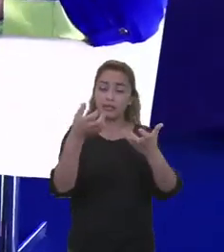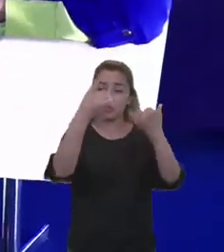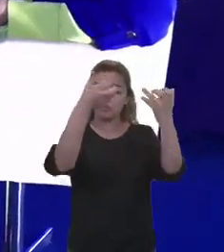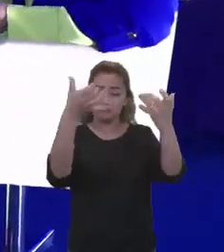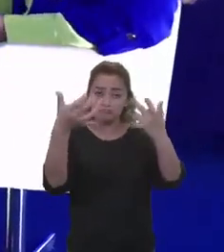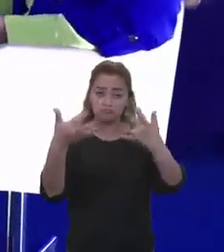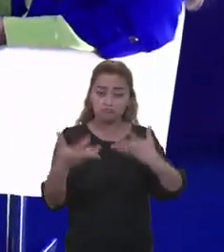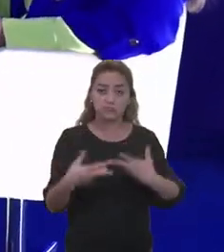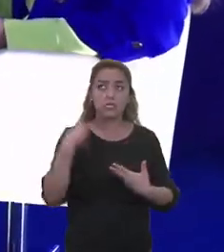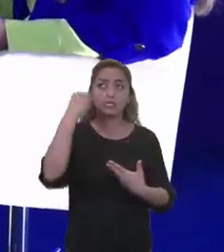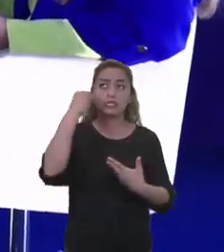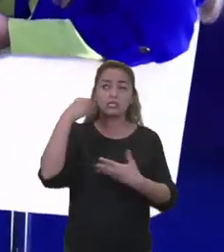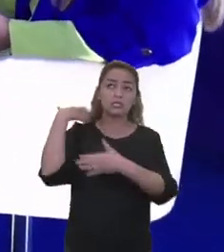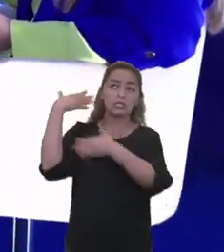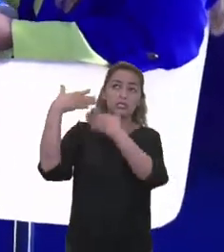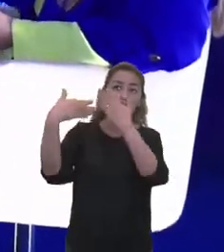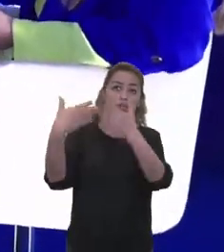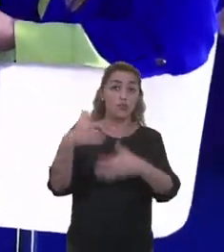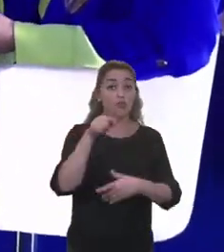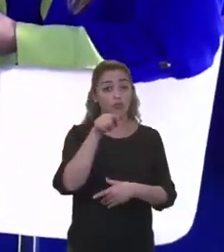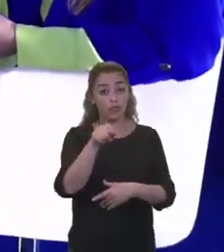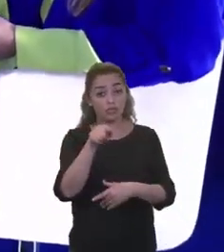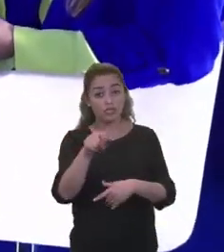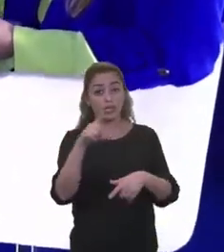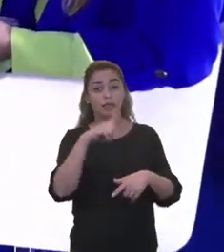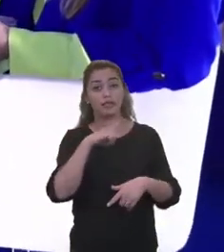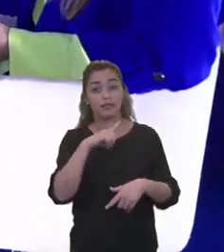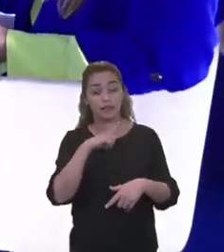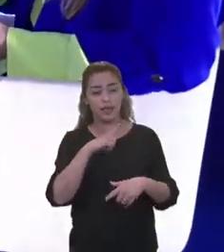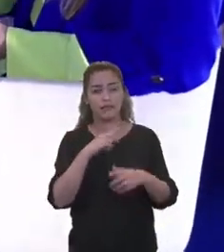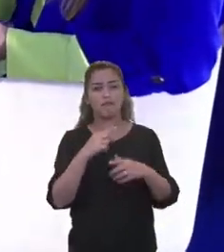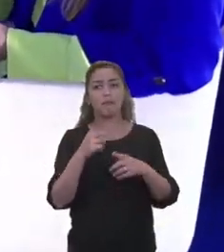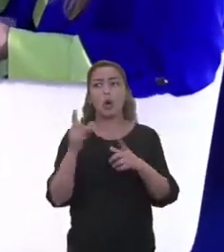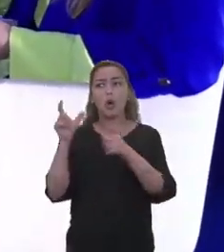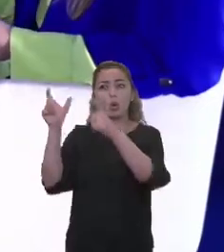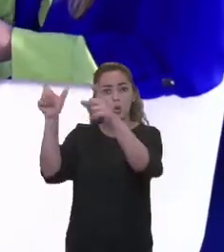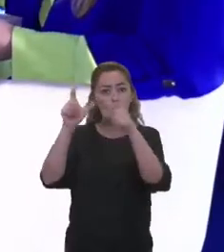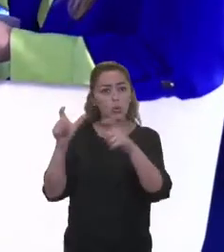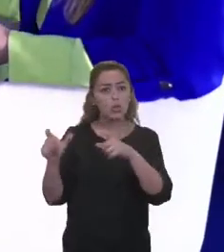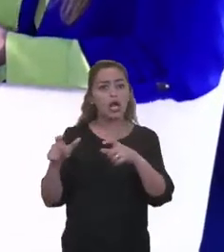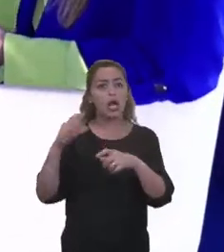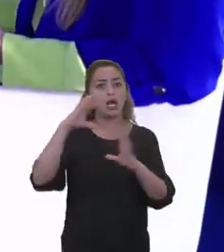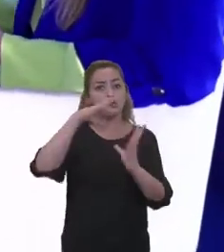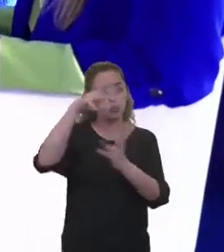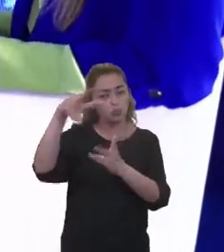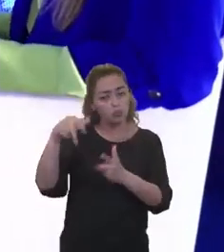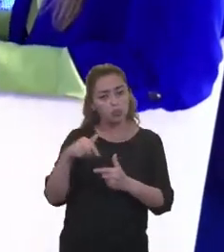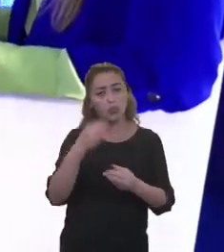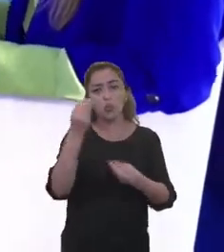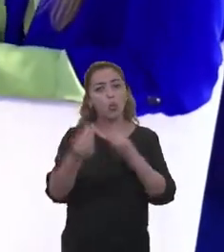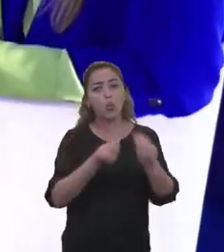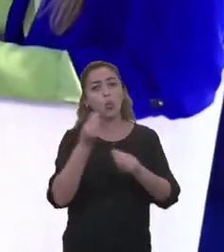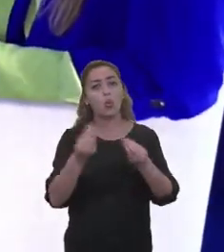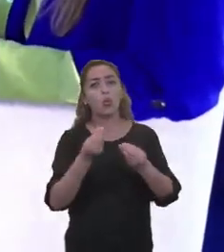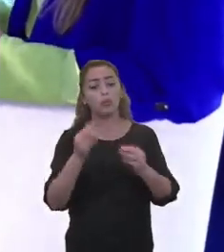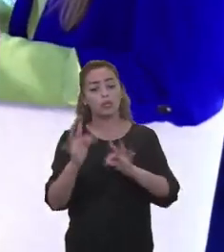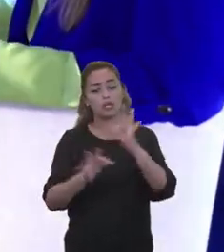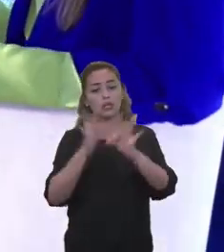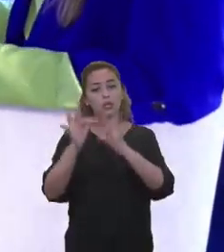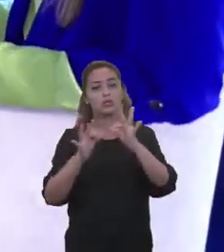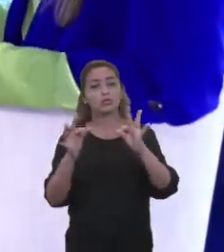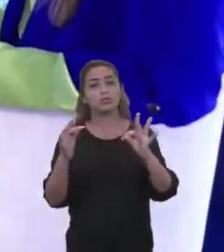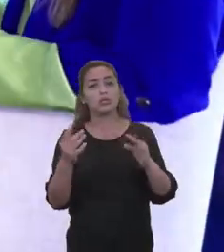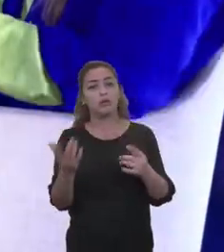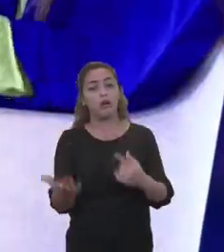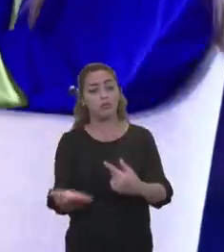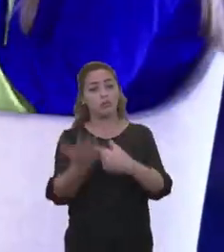You've gone through several transformations in the world. How do you see how technology can impact these initiatives that